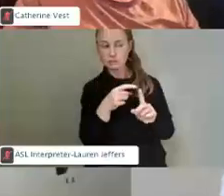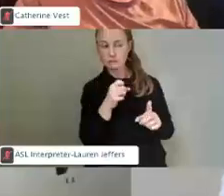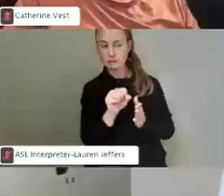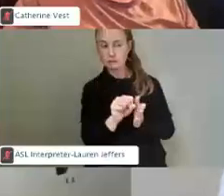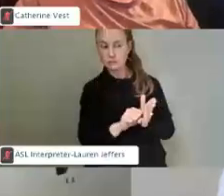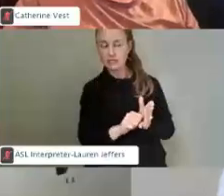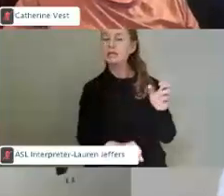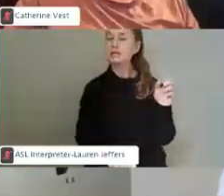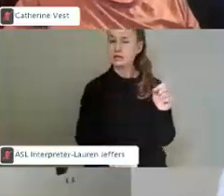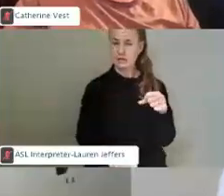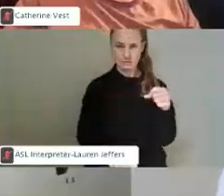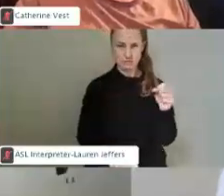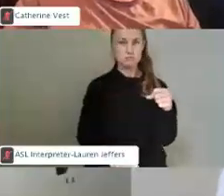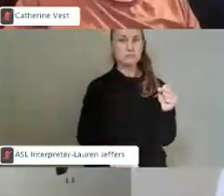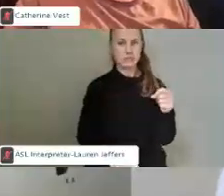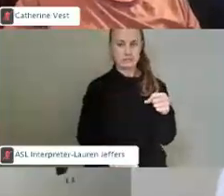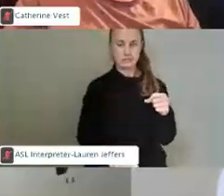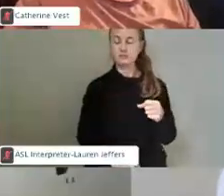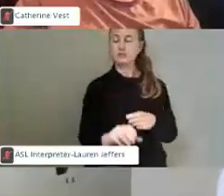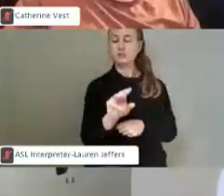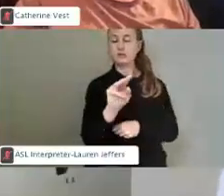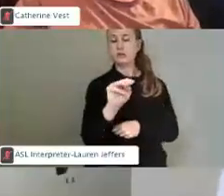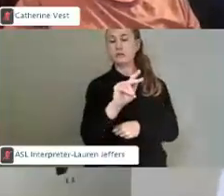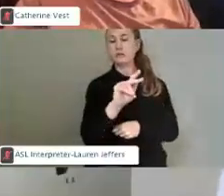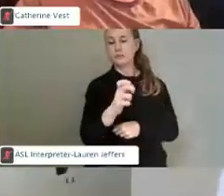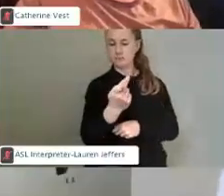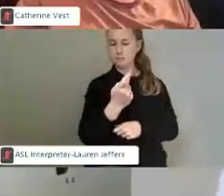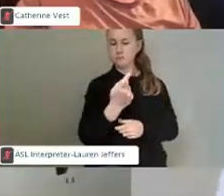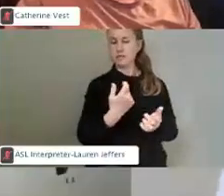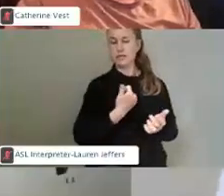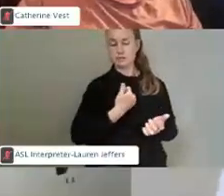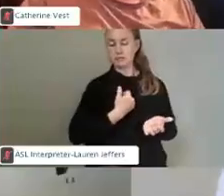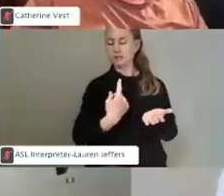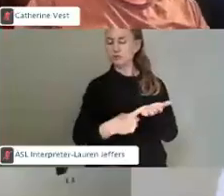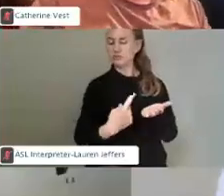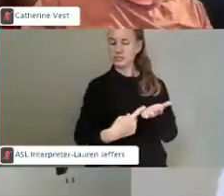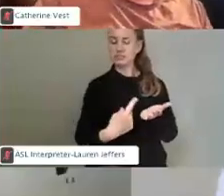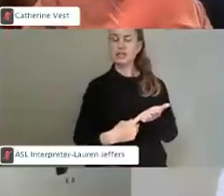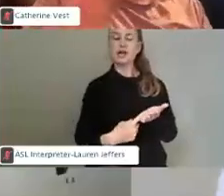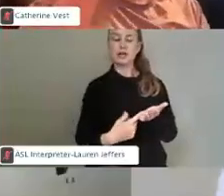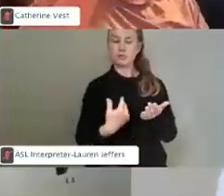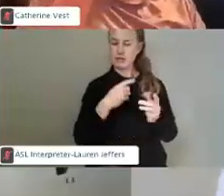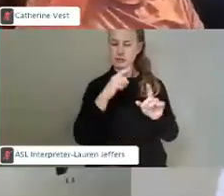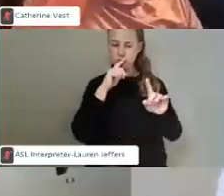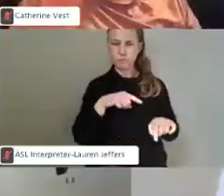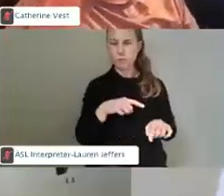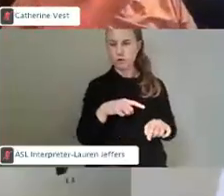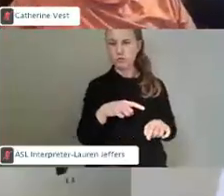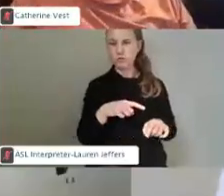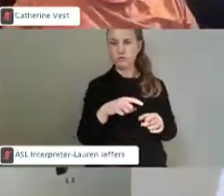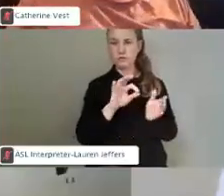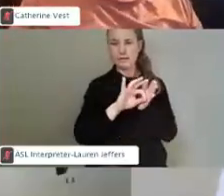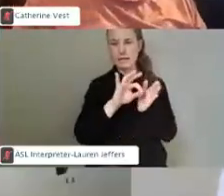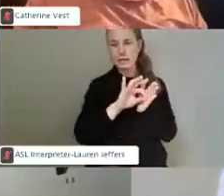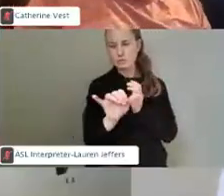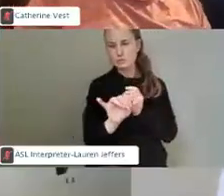Yes, Mike and I have discussed that and went over that. And of course, we also have our reports from our accounting as